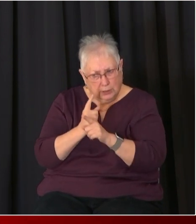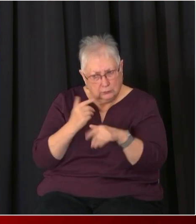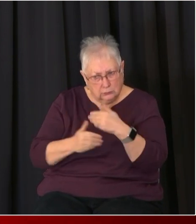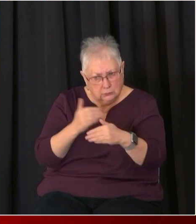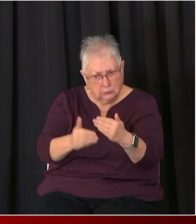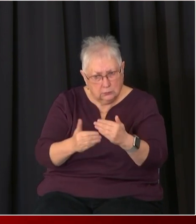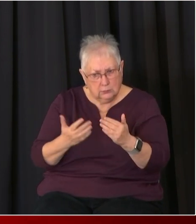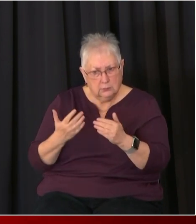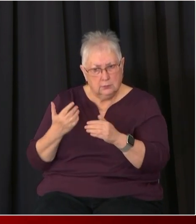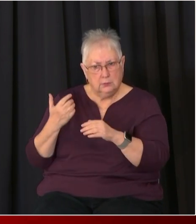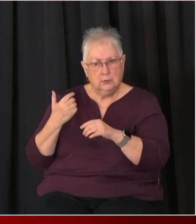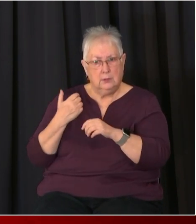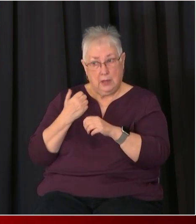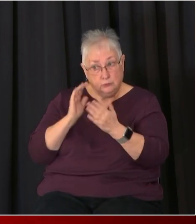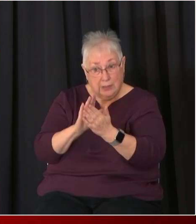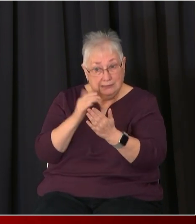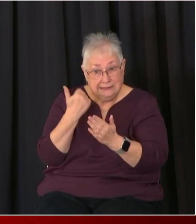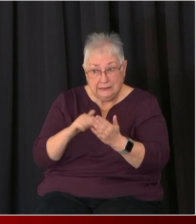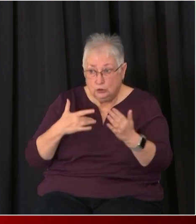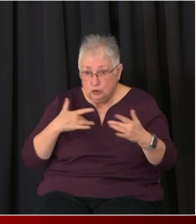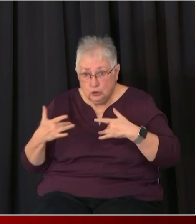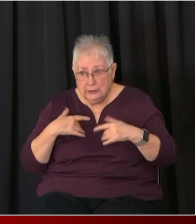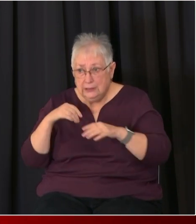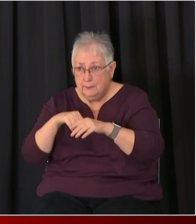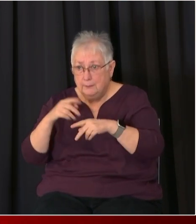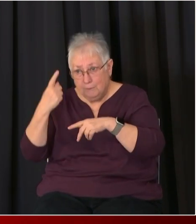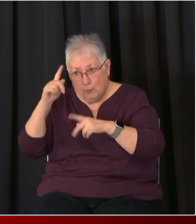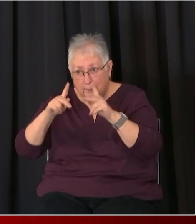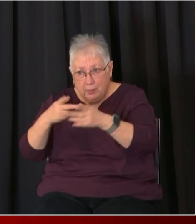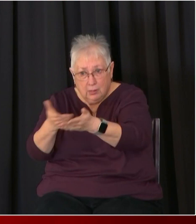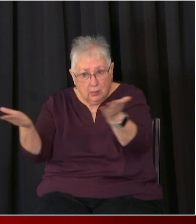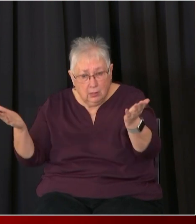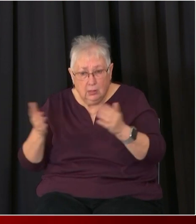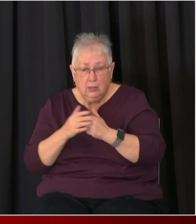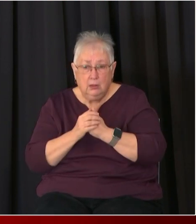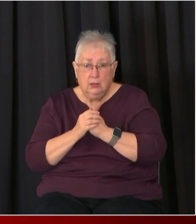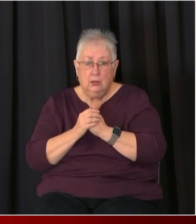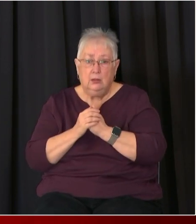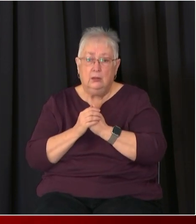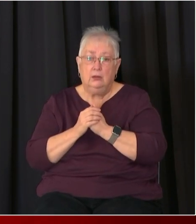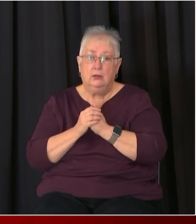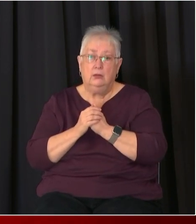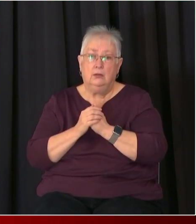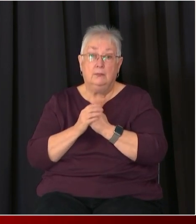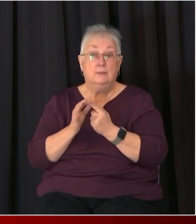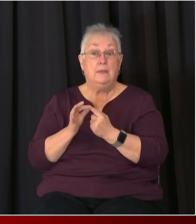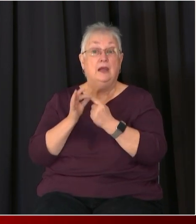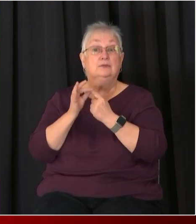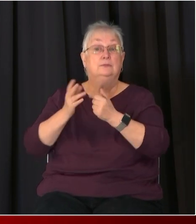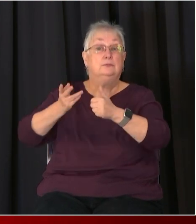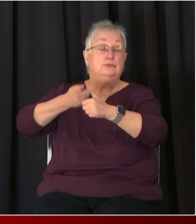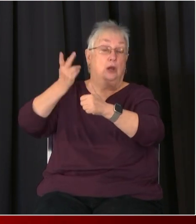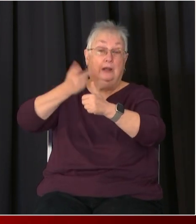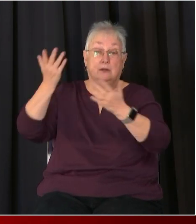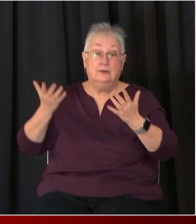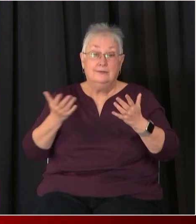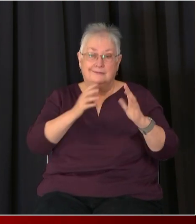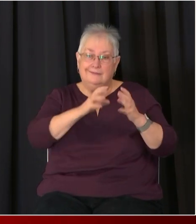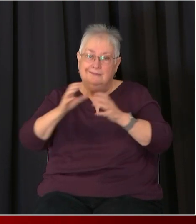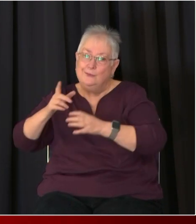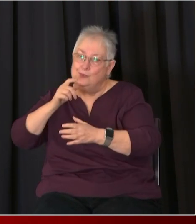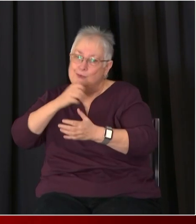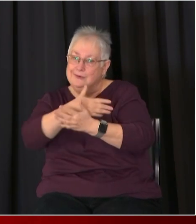or issues that the public has, especially our priority populations, being those who have been